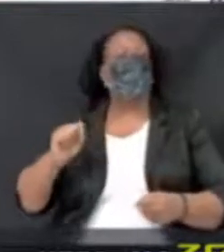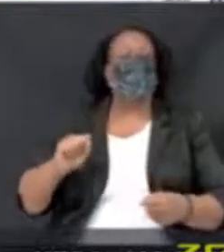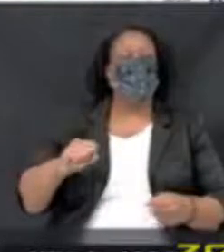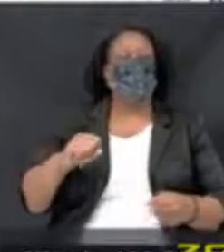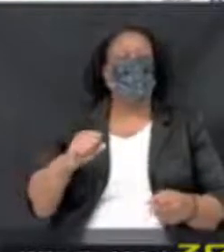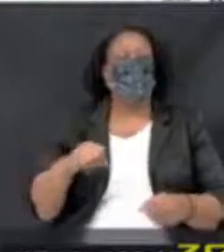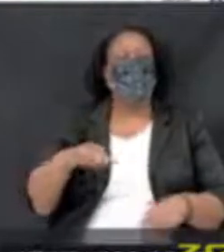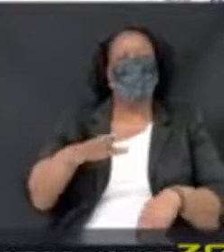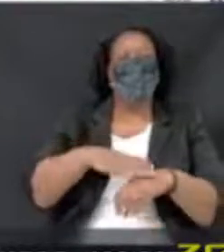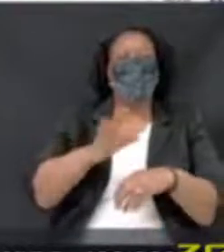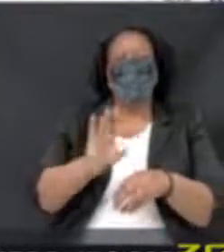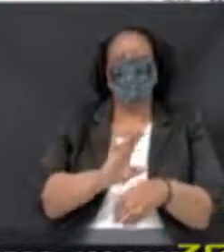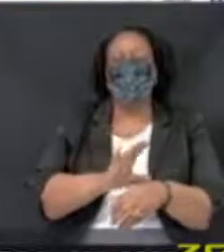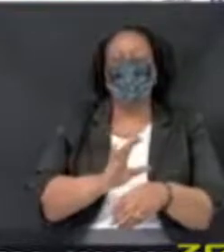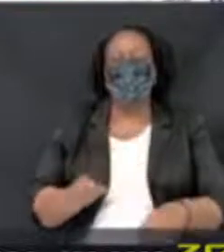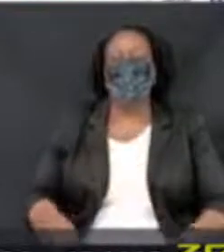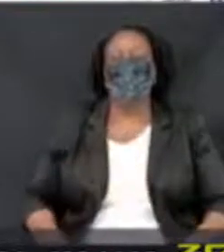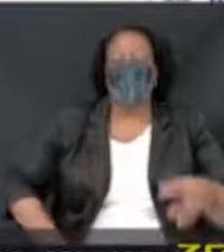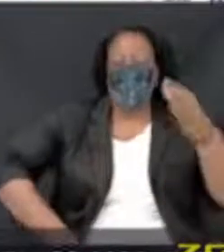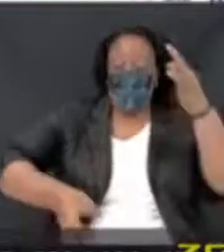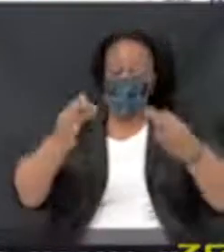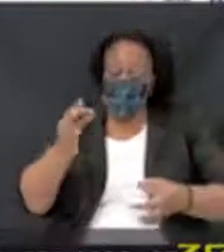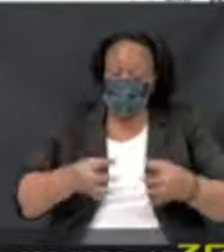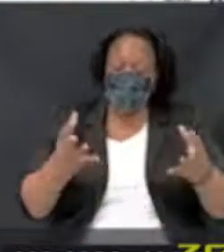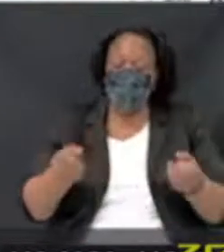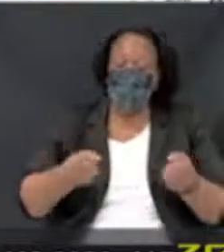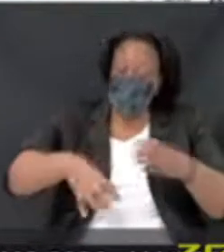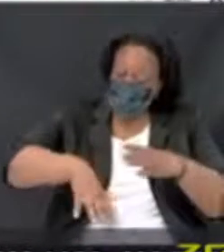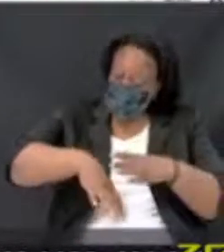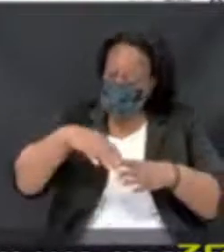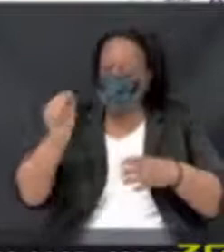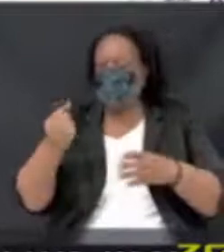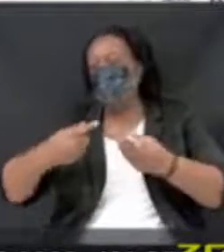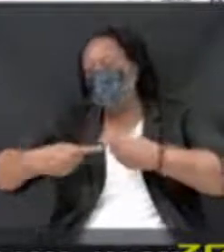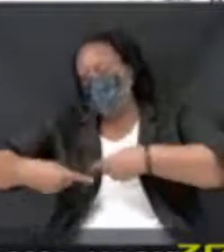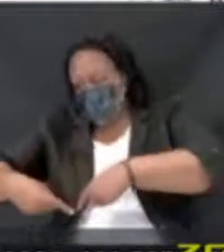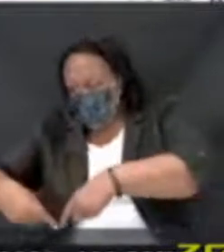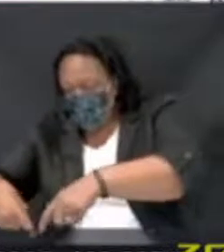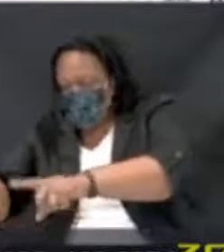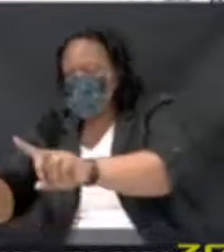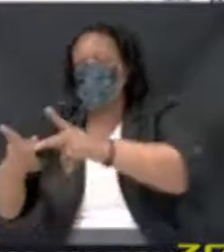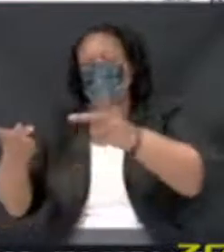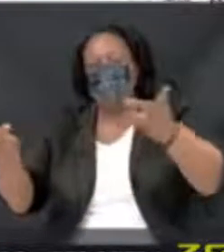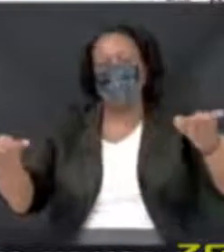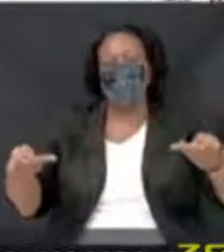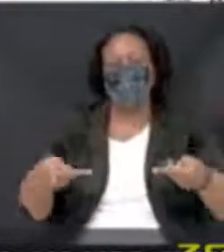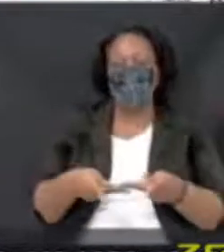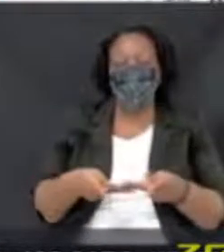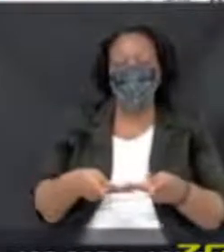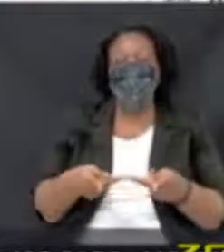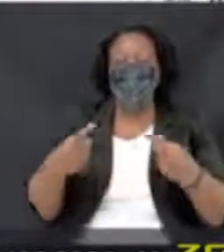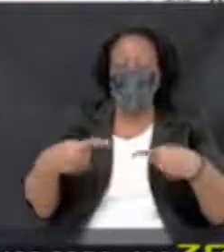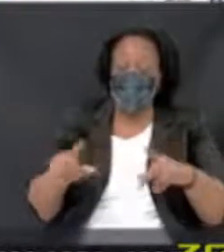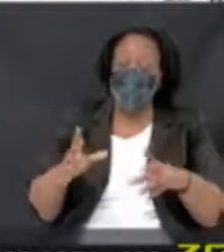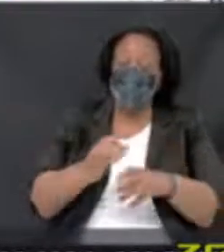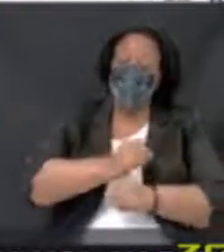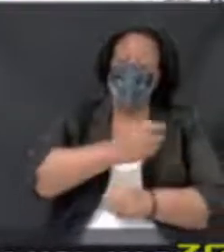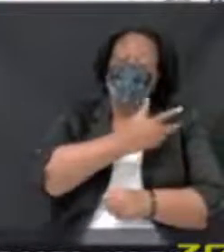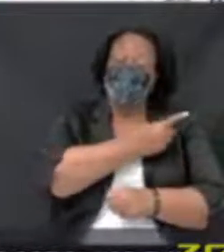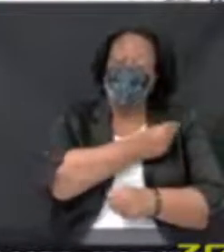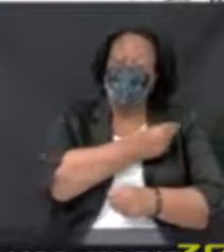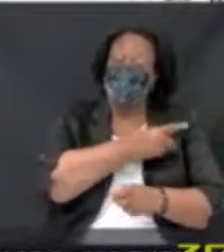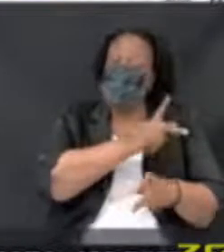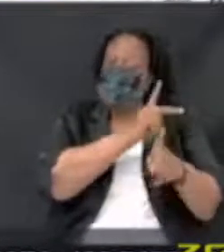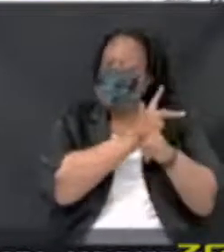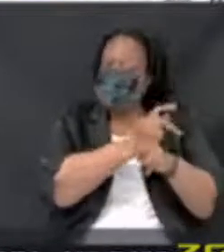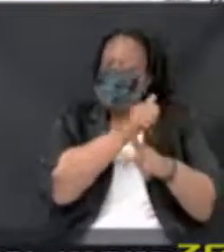to participate in person, then you need to do the responsible thing to protect yourself and to protect those around you by